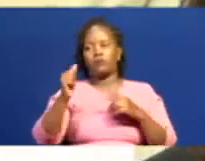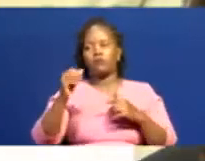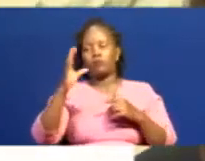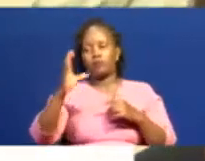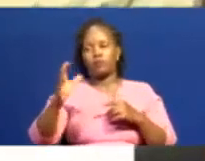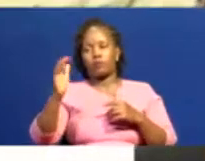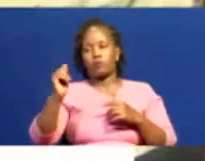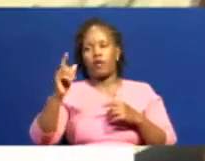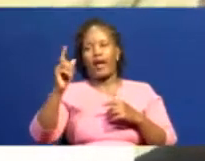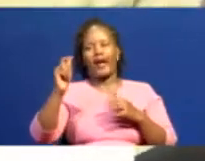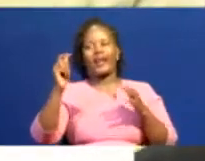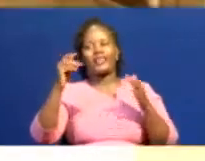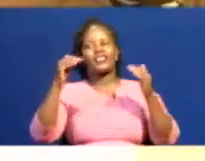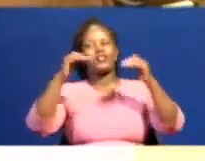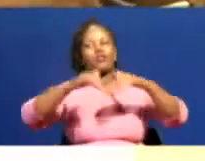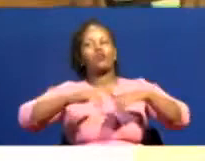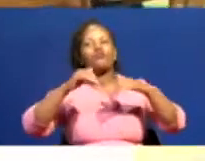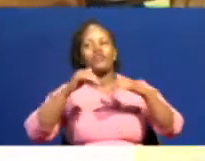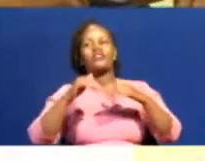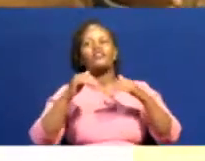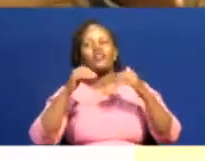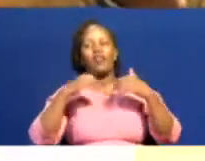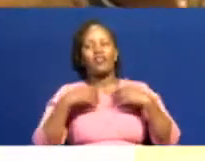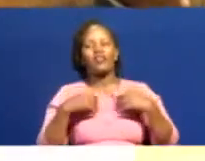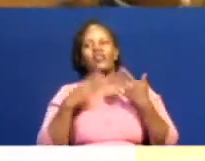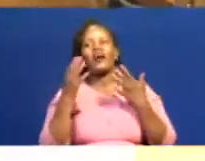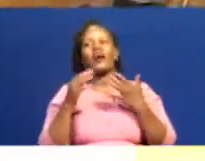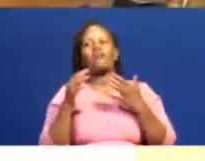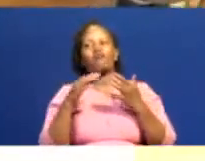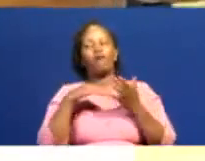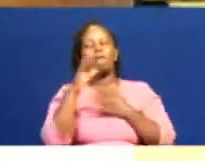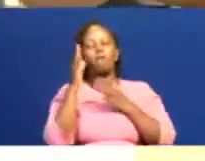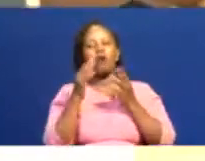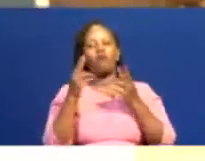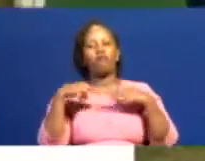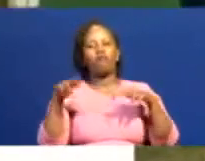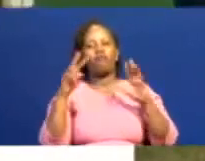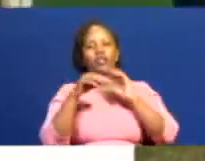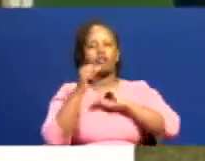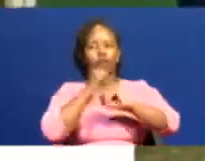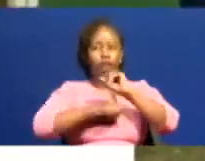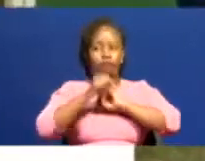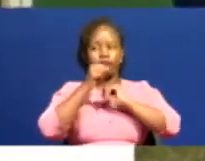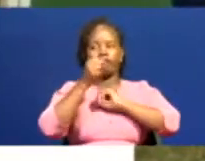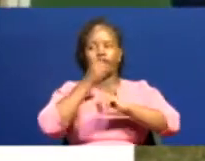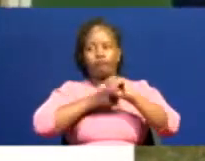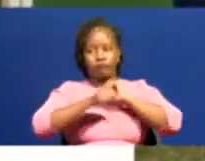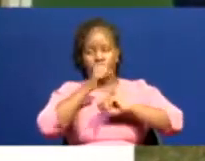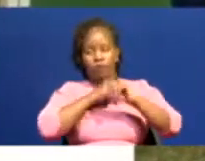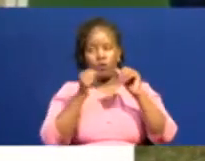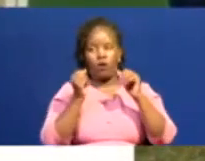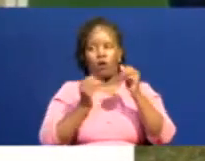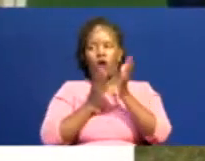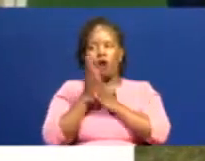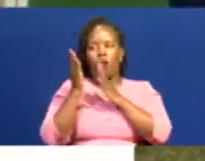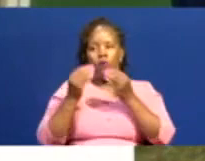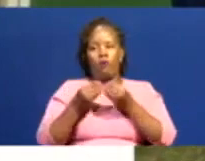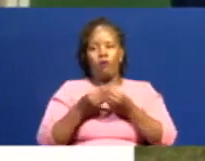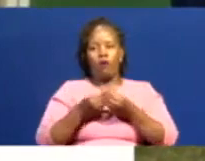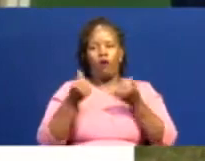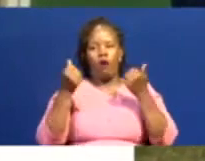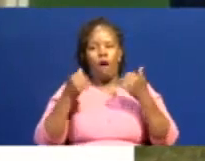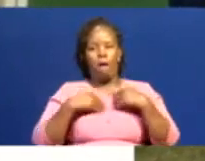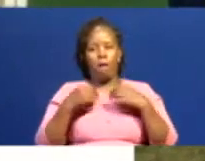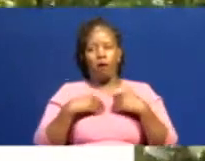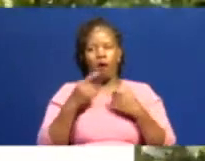Agricultural Technology to farmers is that they modernize farming practices. Among solutions on display here is the solarized